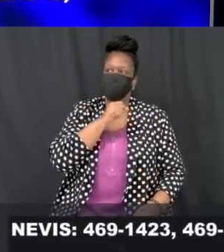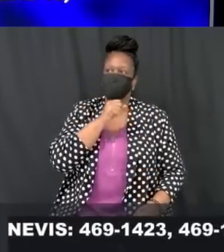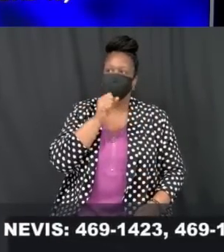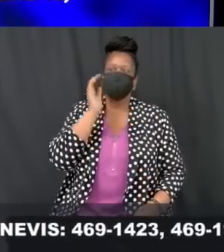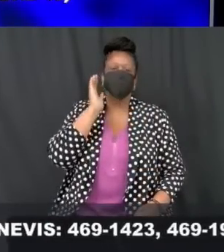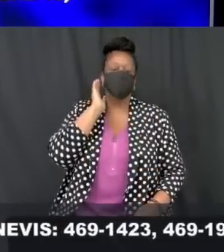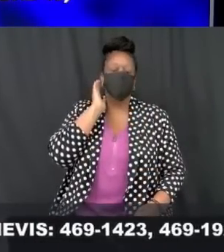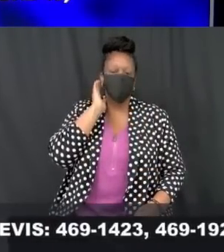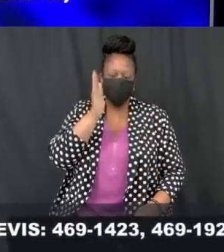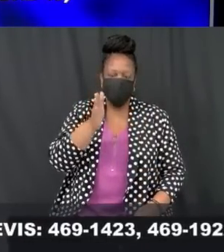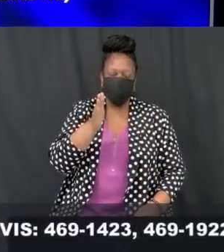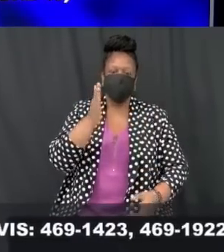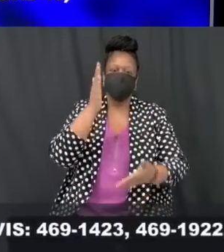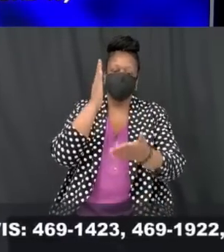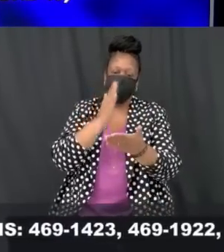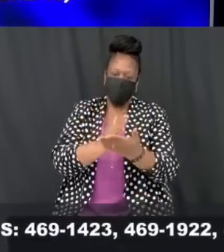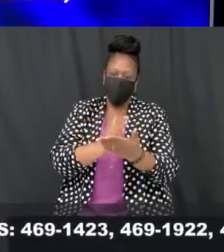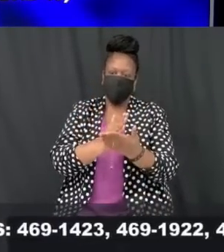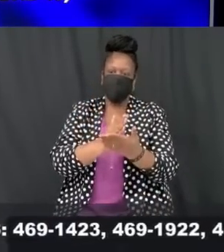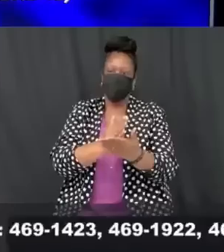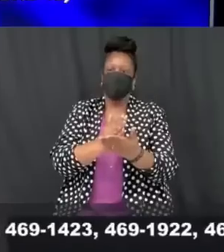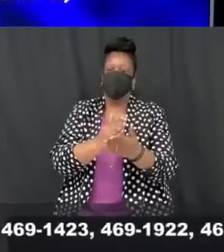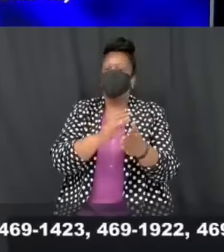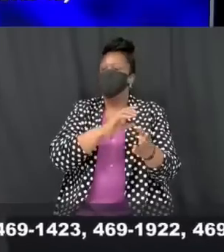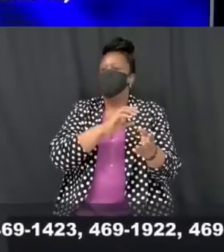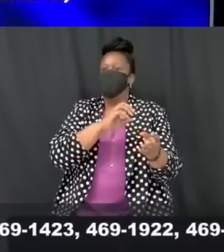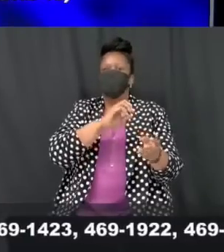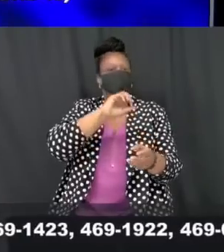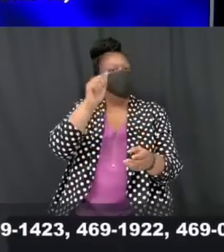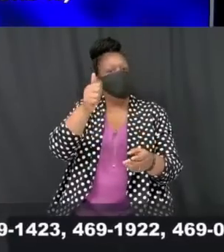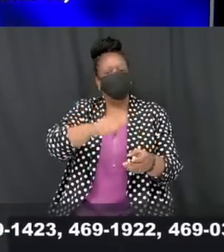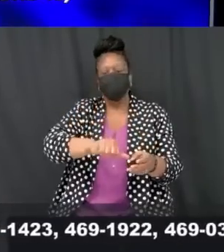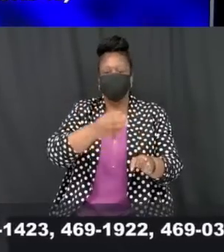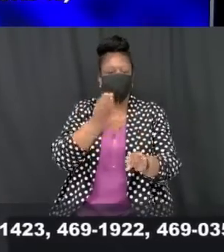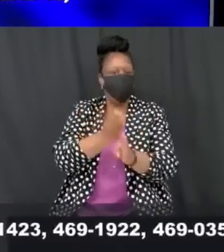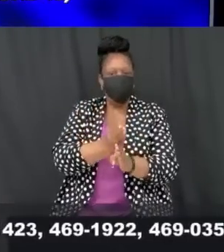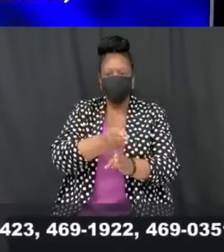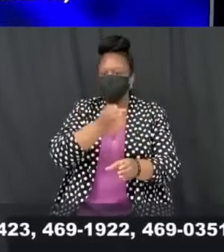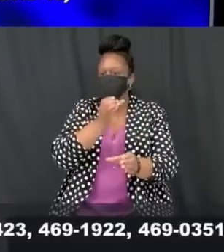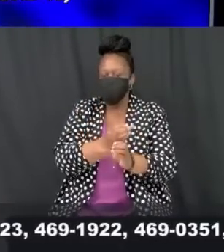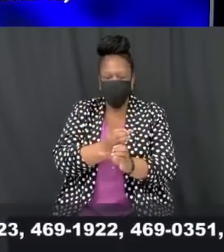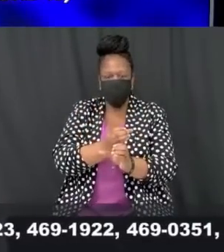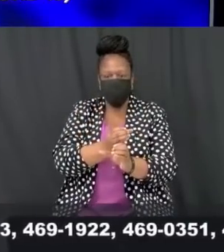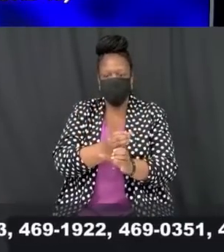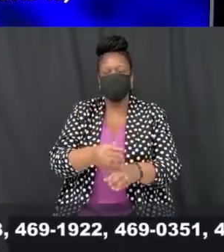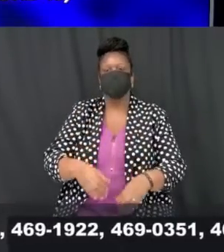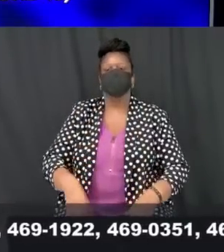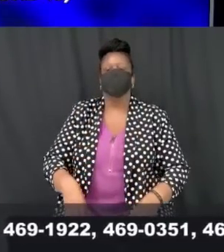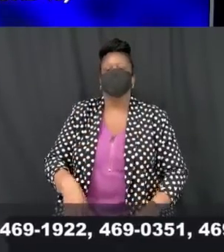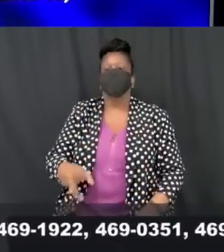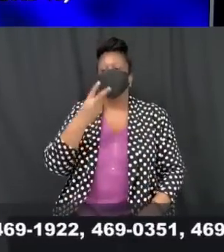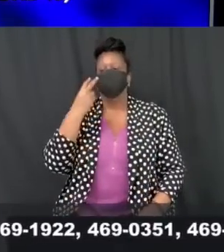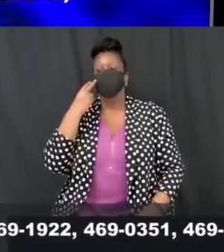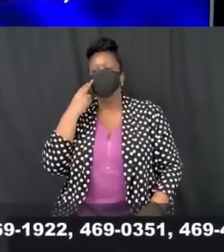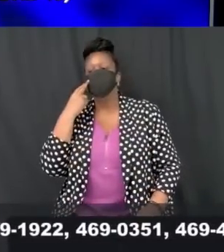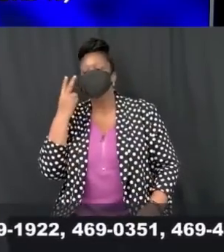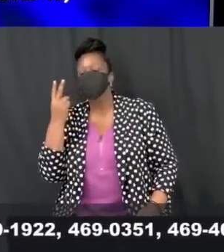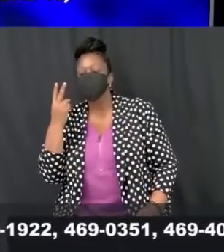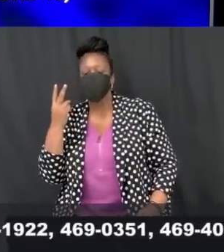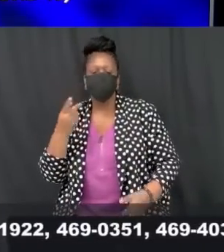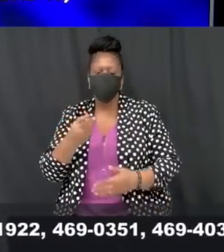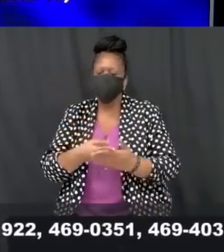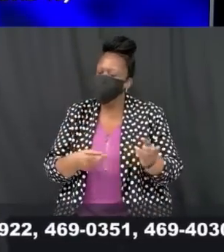have powers to stop any vehicle and inquire as to the purposes for which that vehicle is being